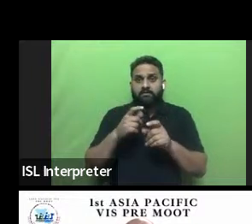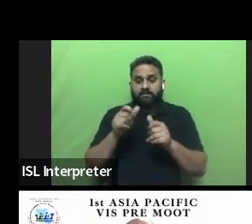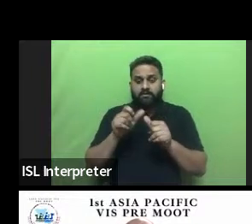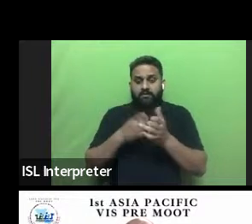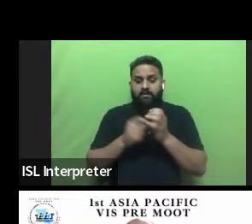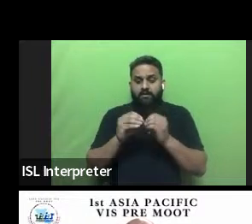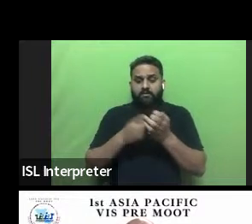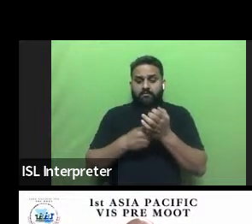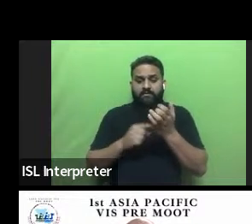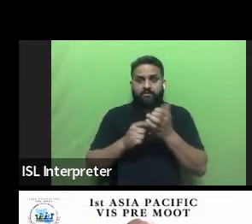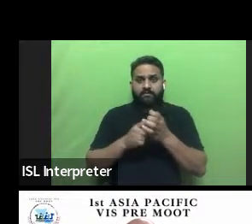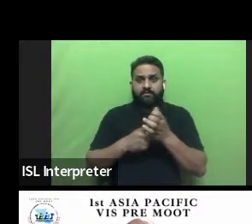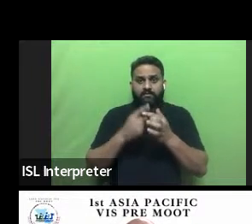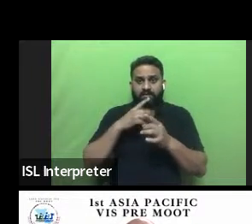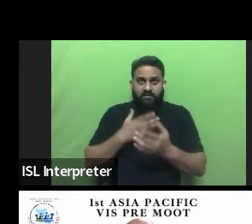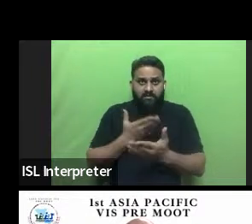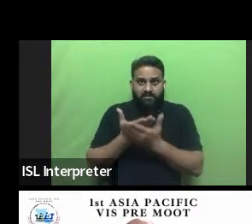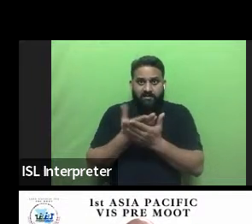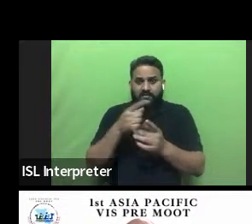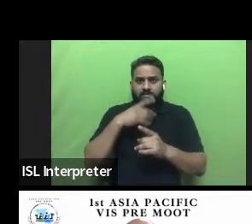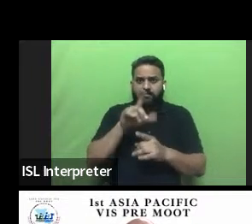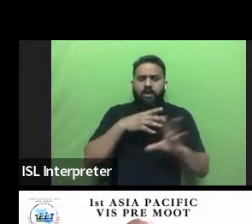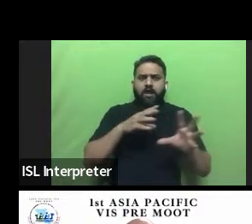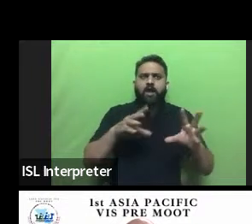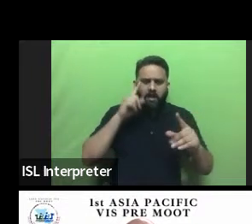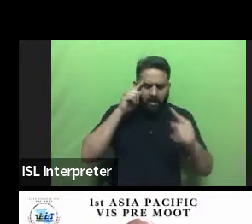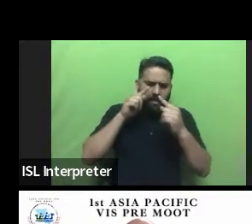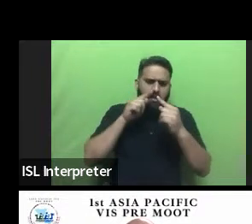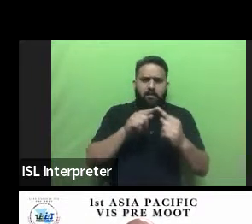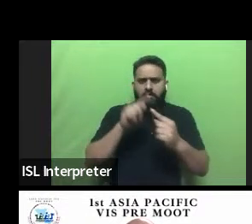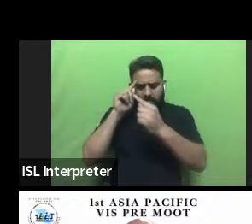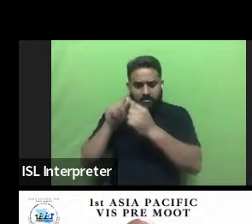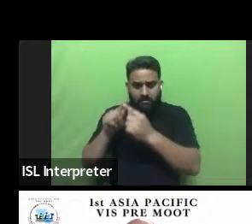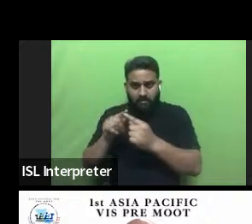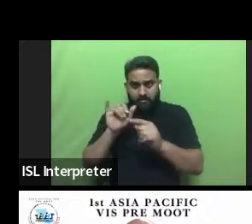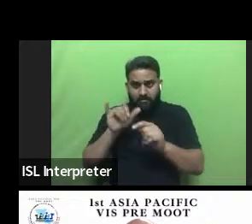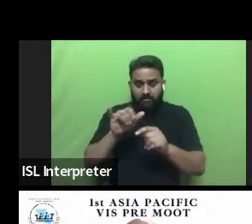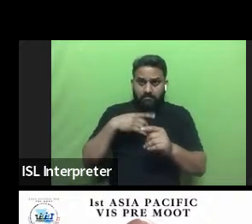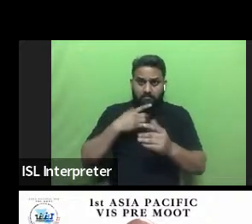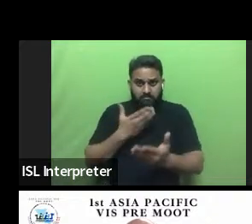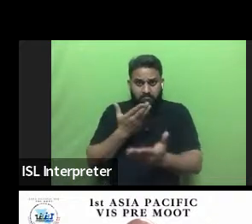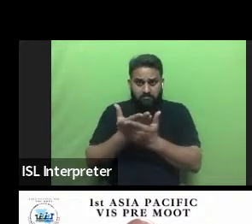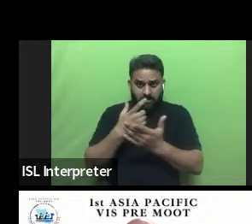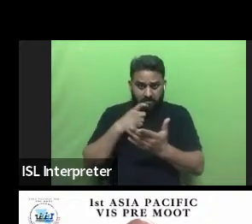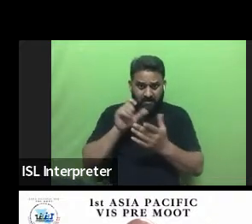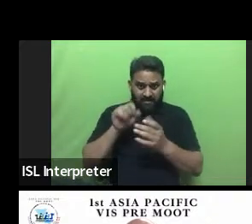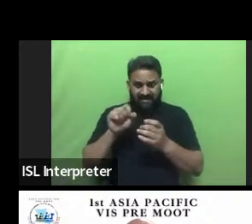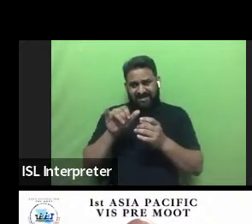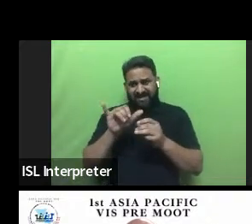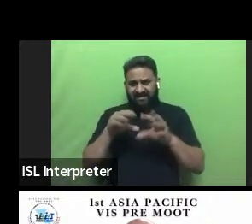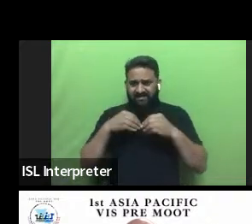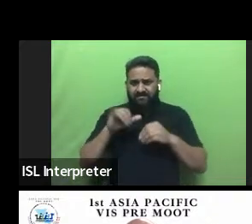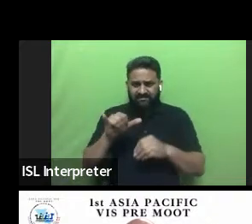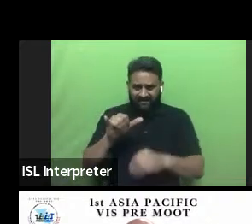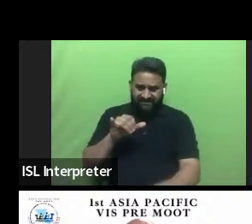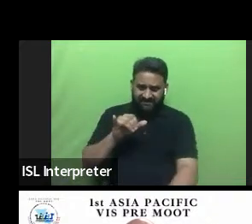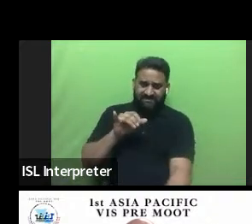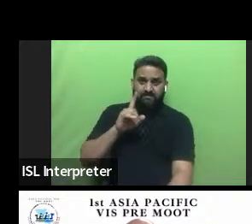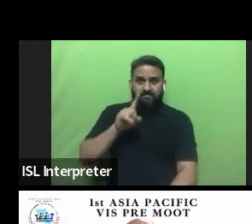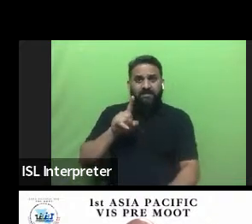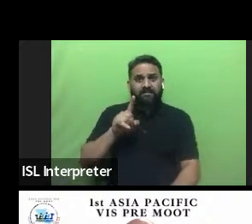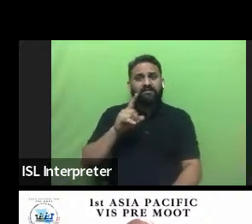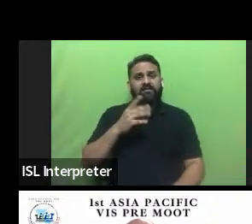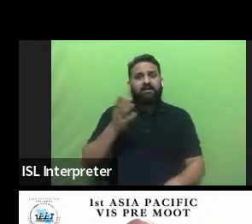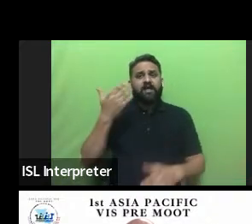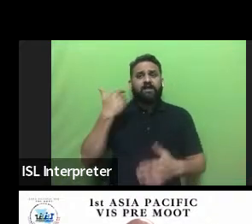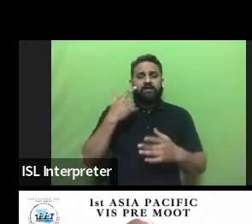parties agreed that if they had a dispute, it would be settled by arbitration? But has that ever been discussed? Is there any